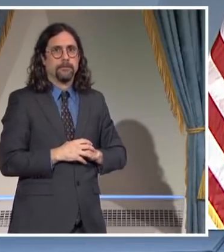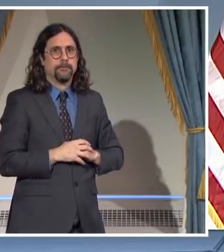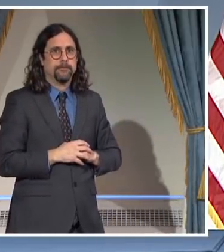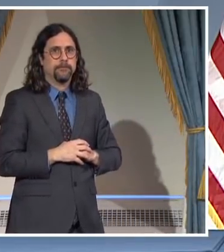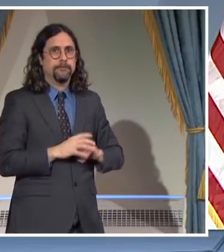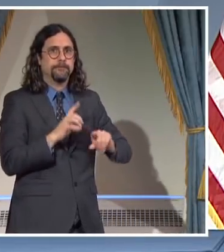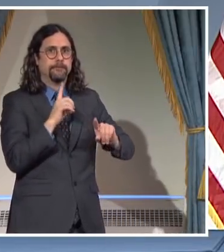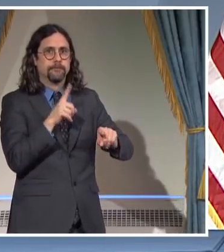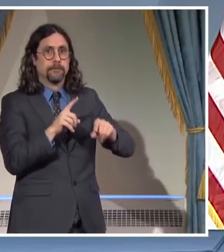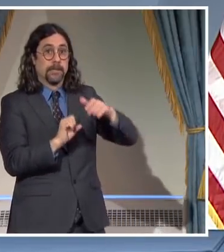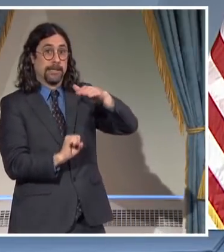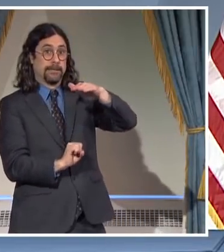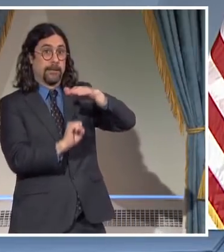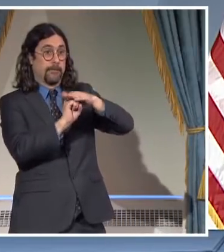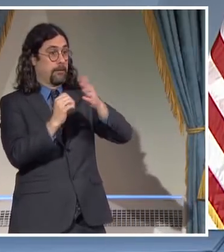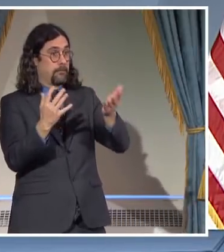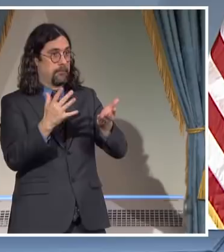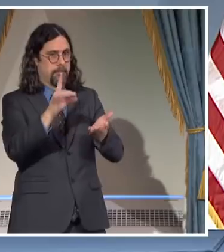8,000